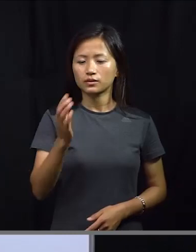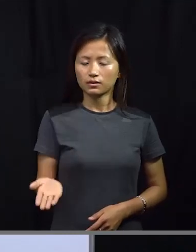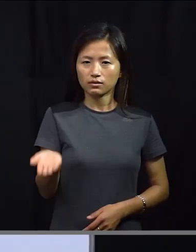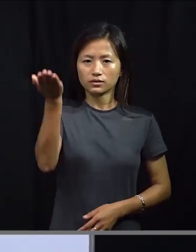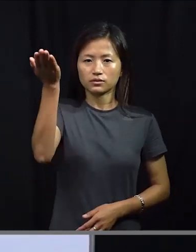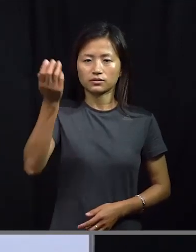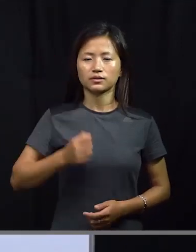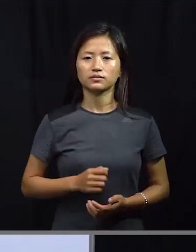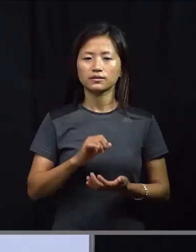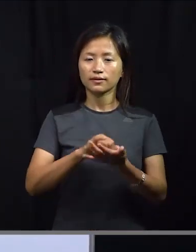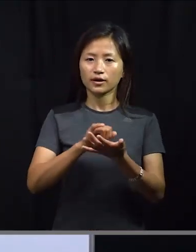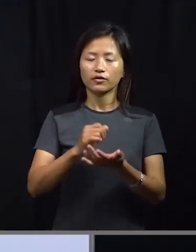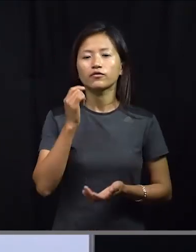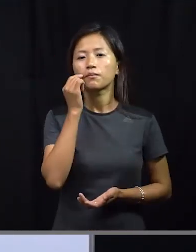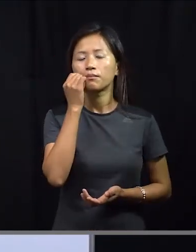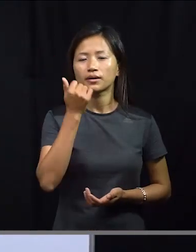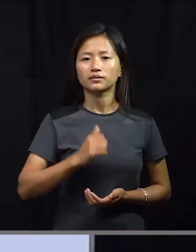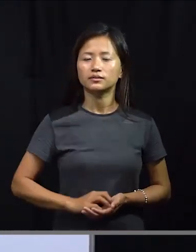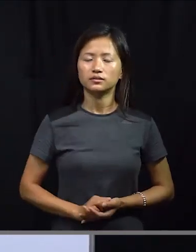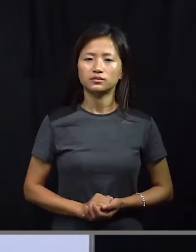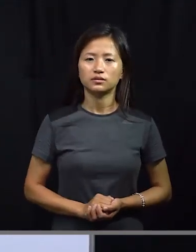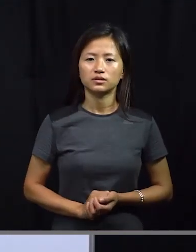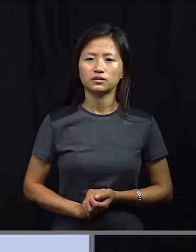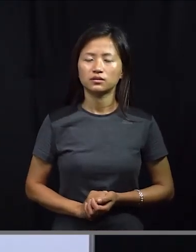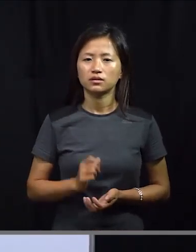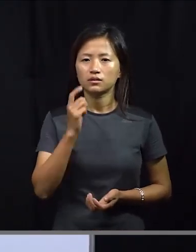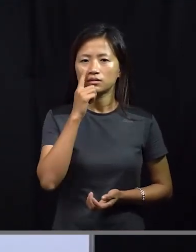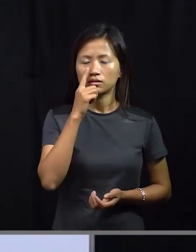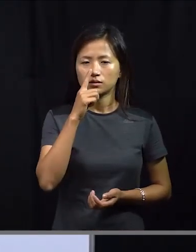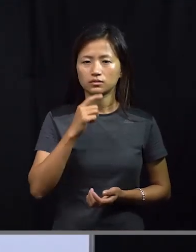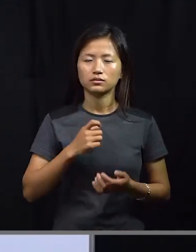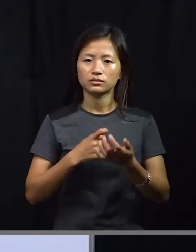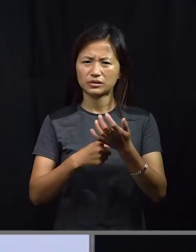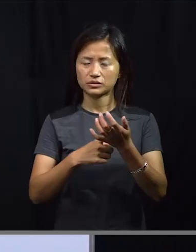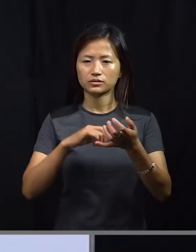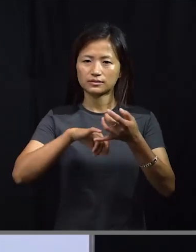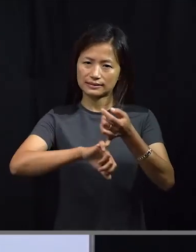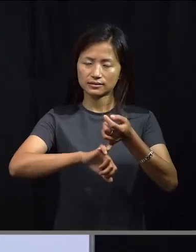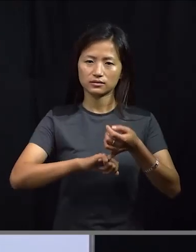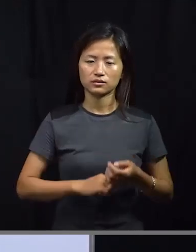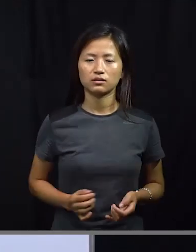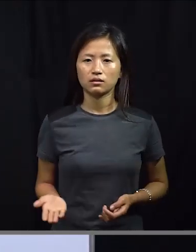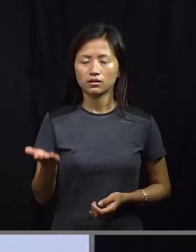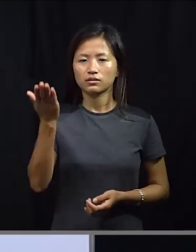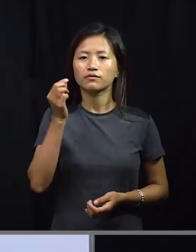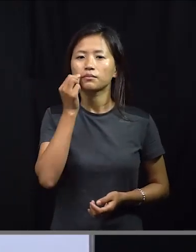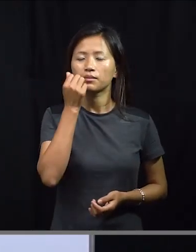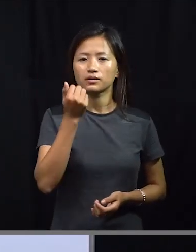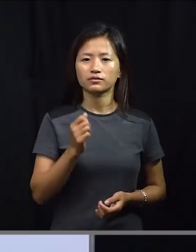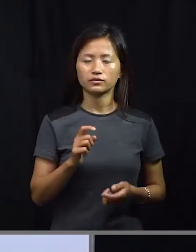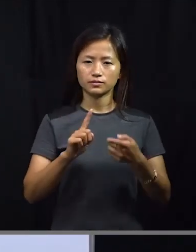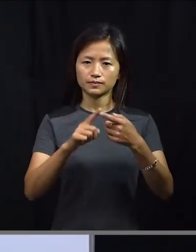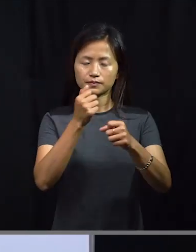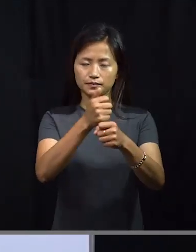higher than that of a man. Okay, so the woman's ritual status is higher than that of a man. For